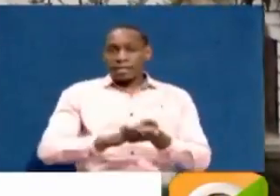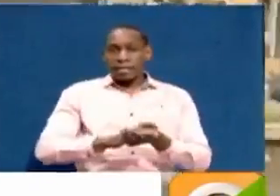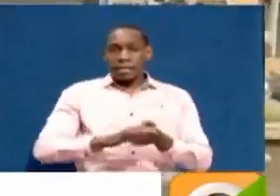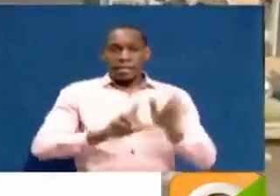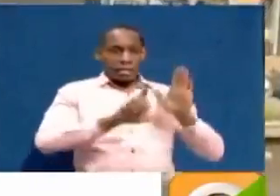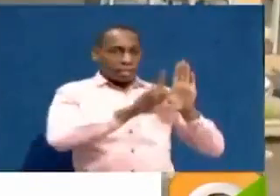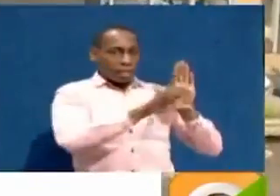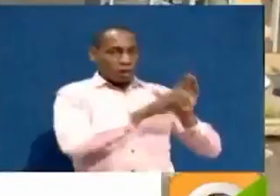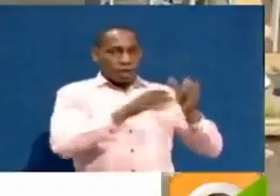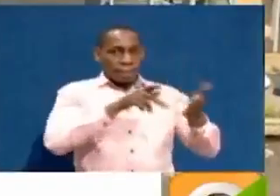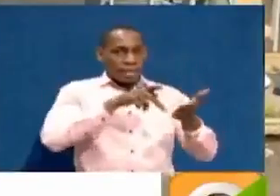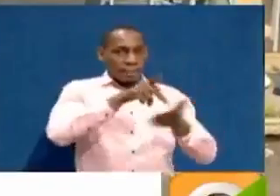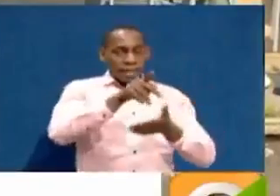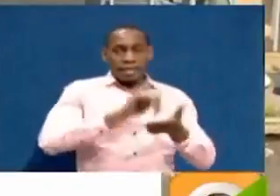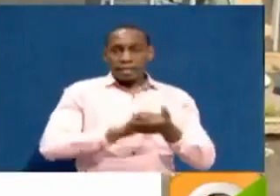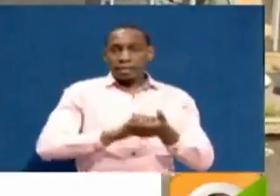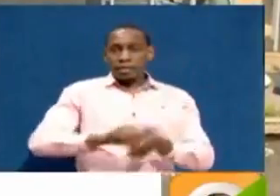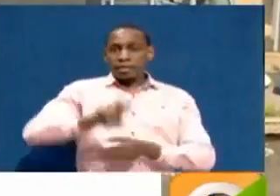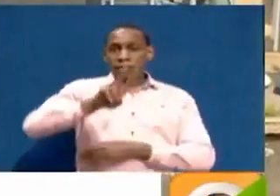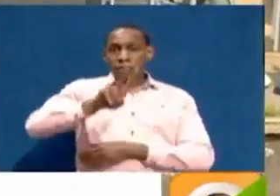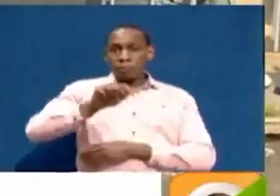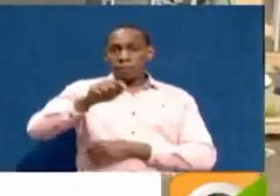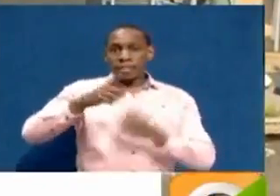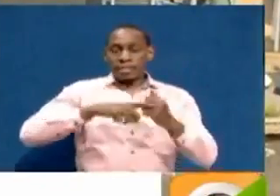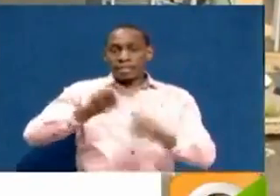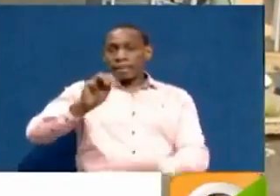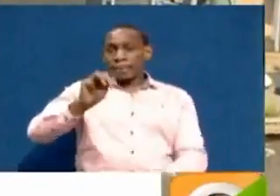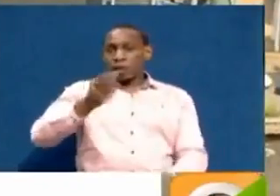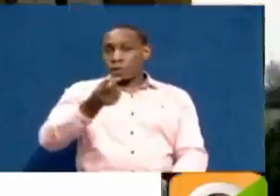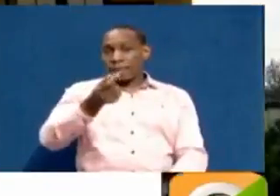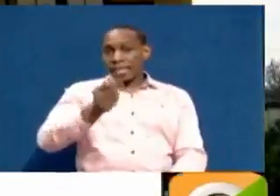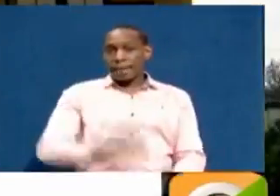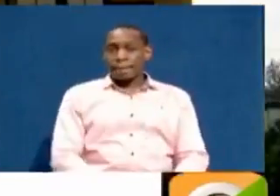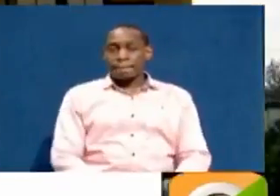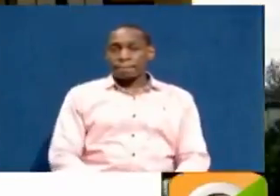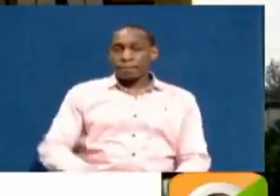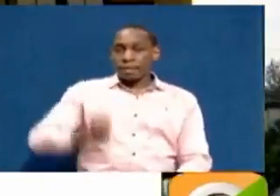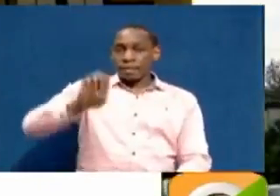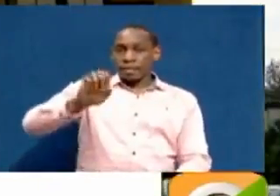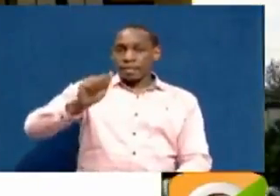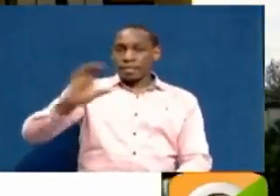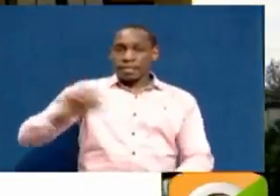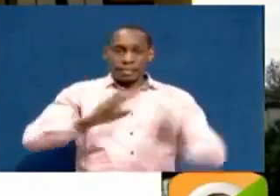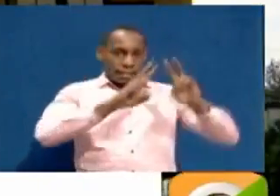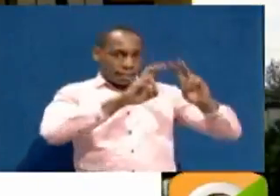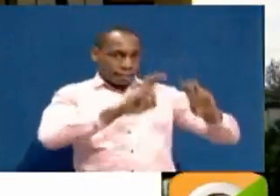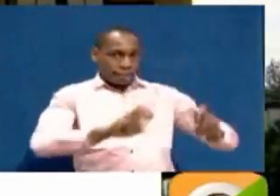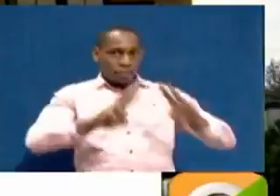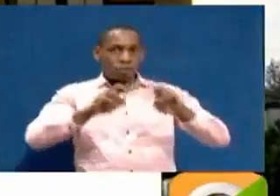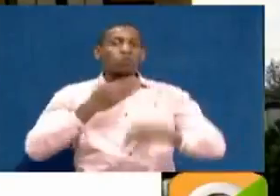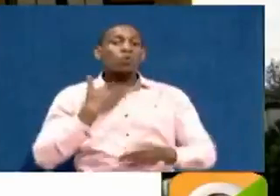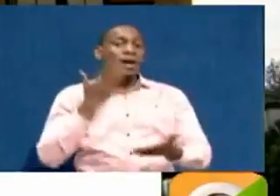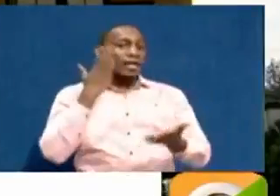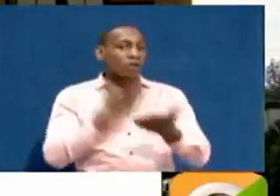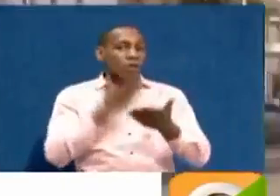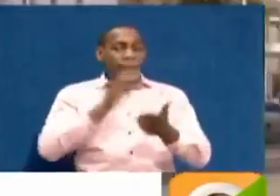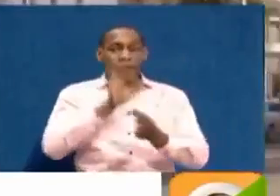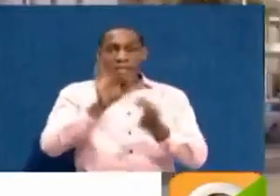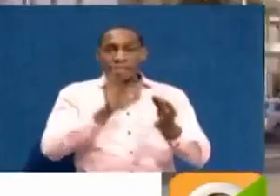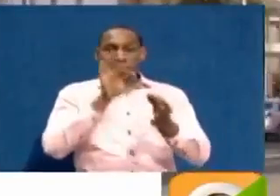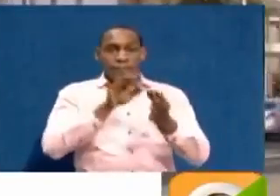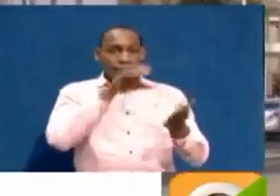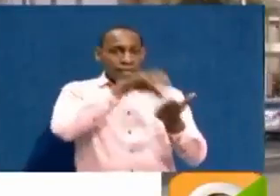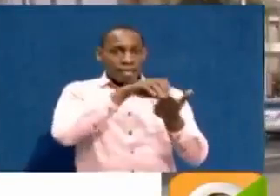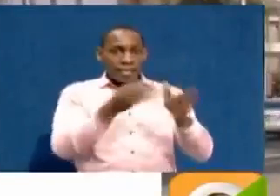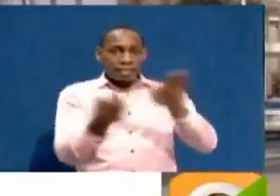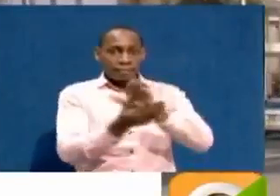the lowest beneficiaries received 2.6 million shillings. EACC, in its probe, wants to establish the specific